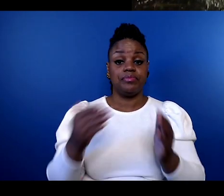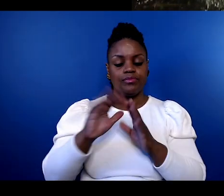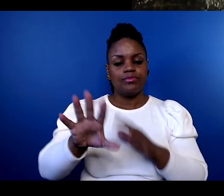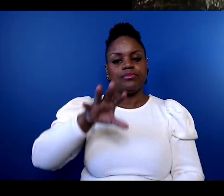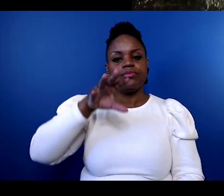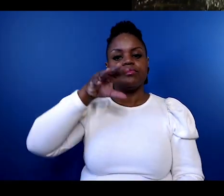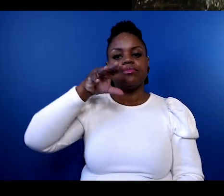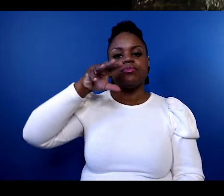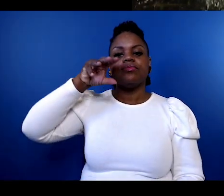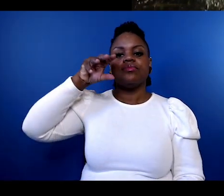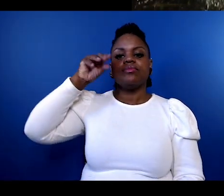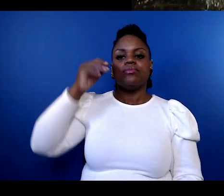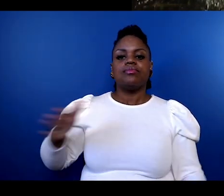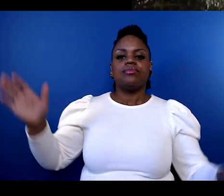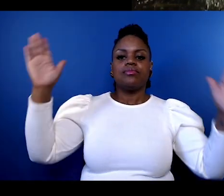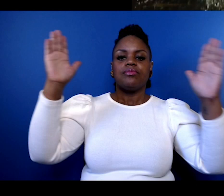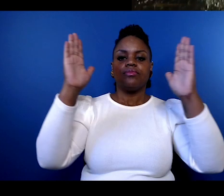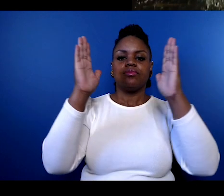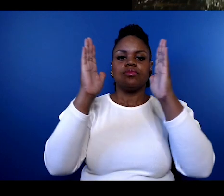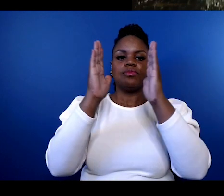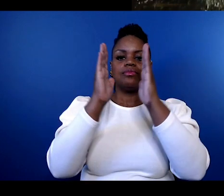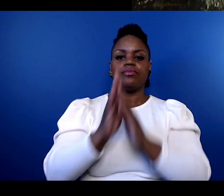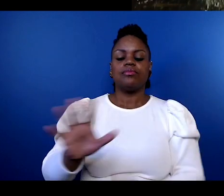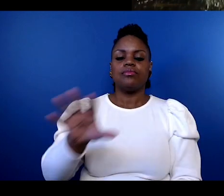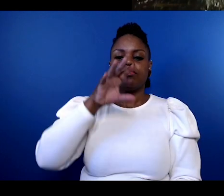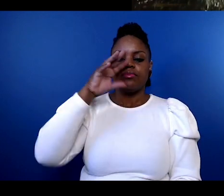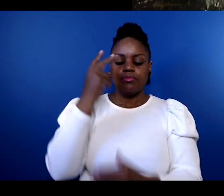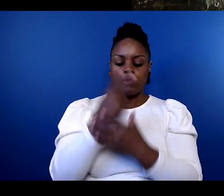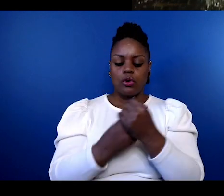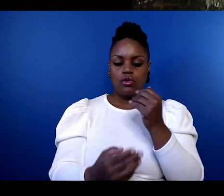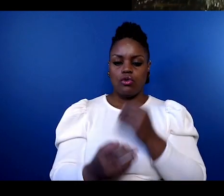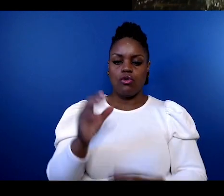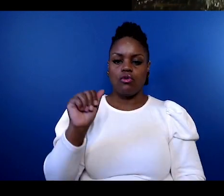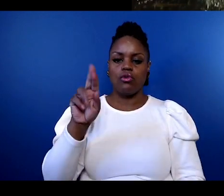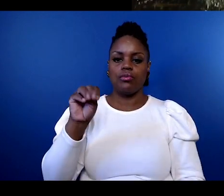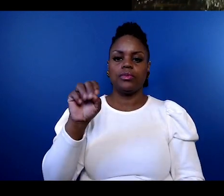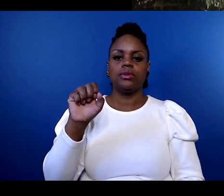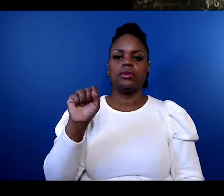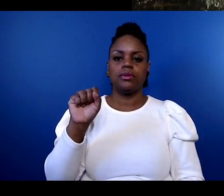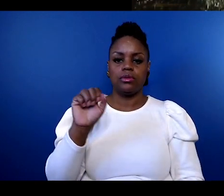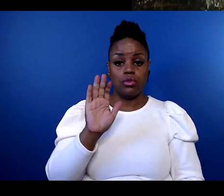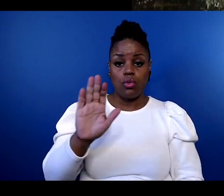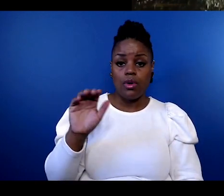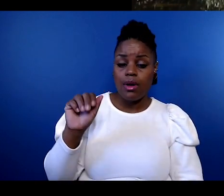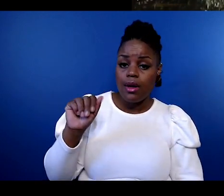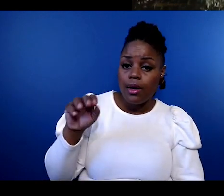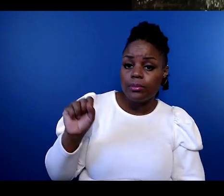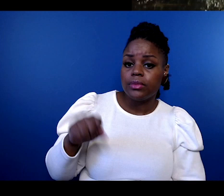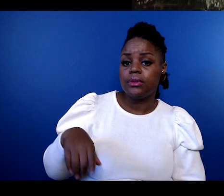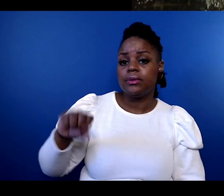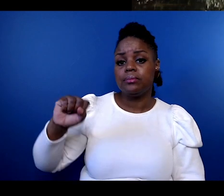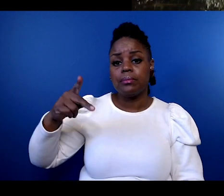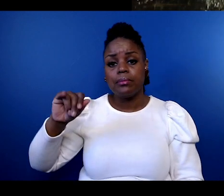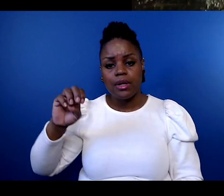Again, inhale straight up, both arms up. Lengthen the abdomen, lengthen the spine. Exhale,